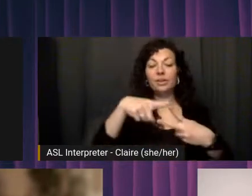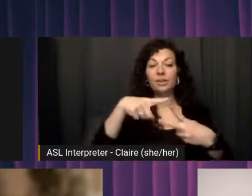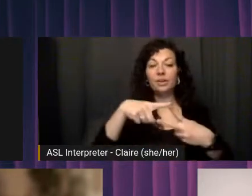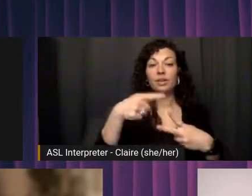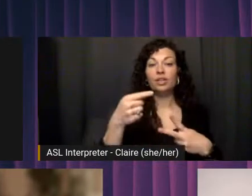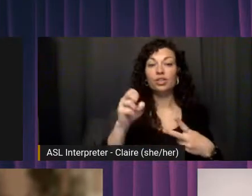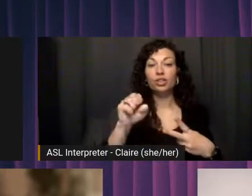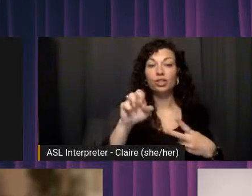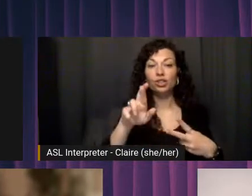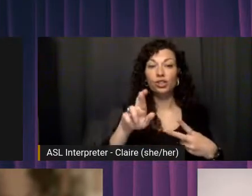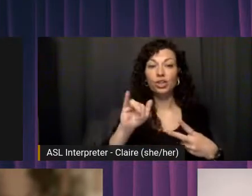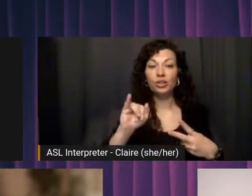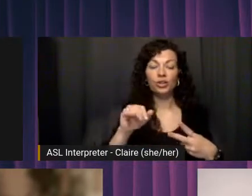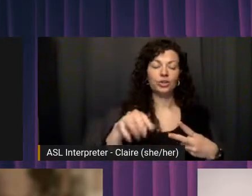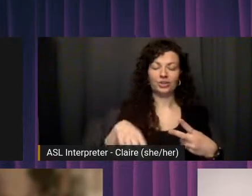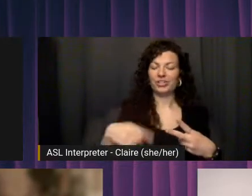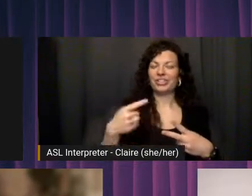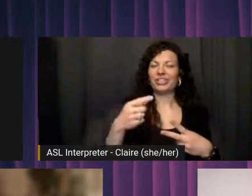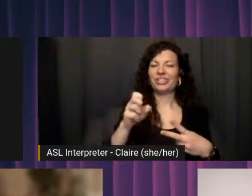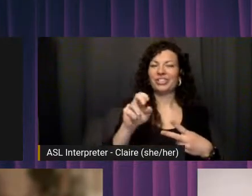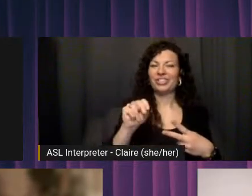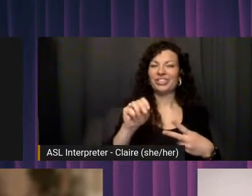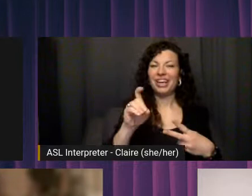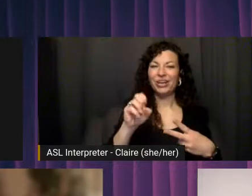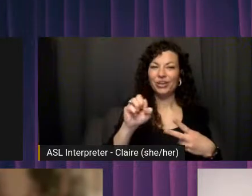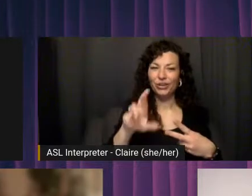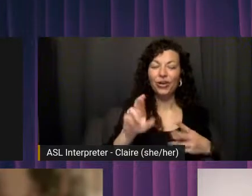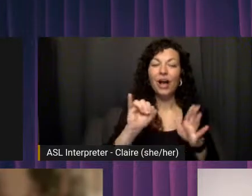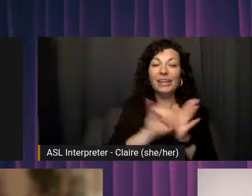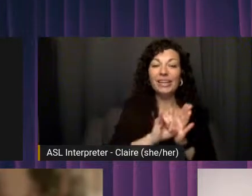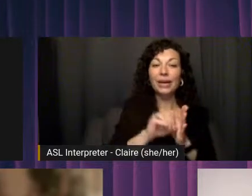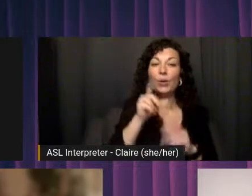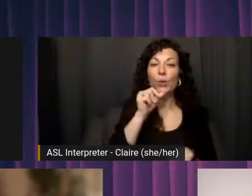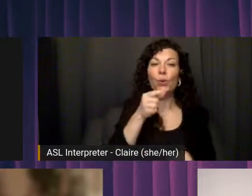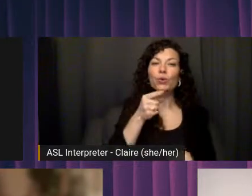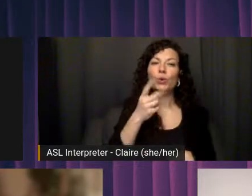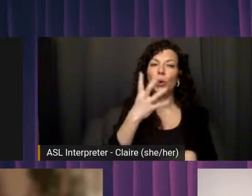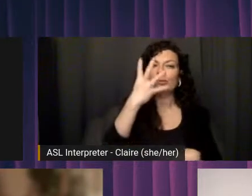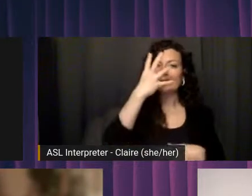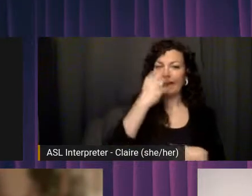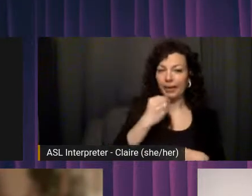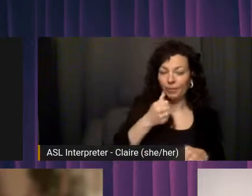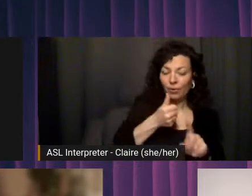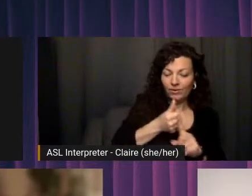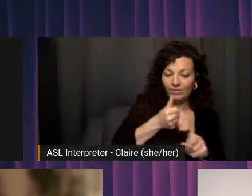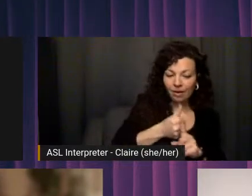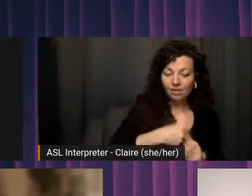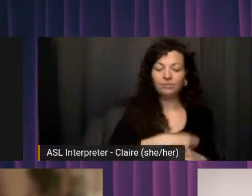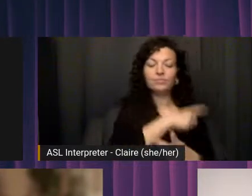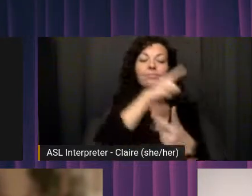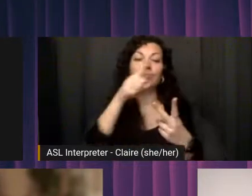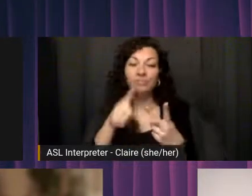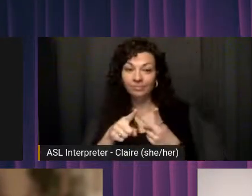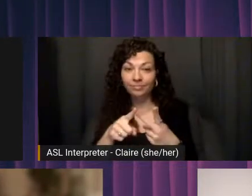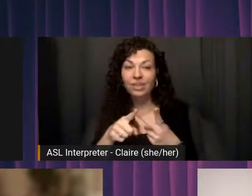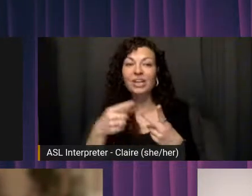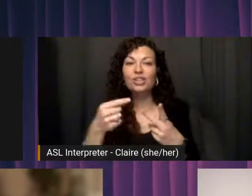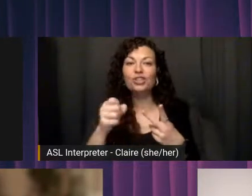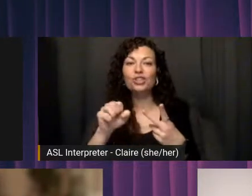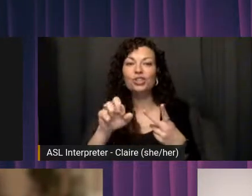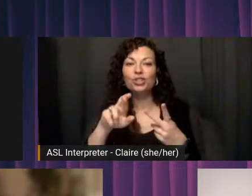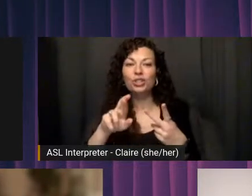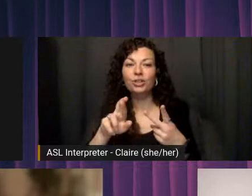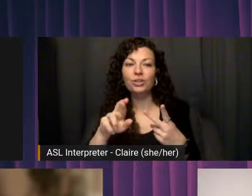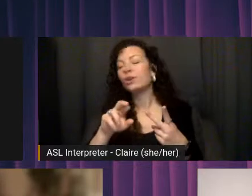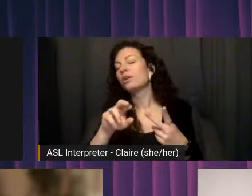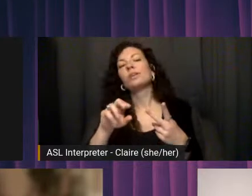Right? Brilliant. I think the other term that I may throw around a little bit that I just want to add to that, especially because